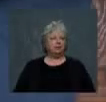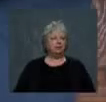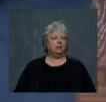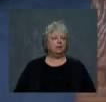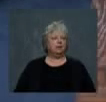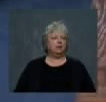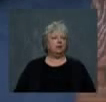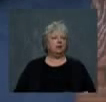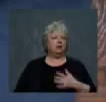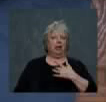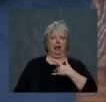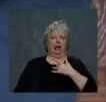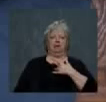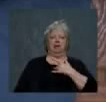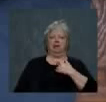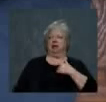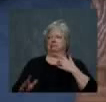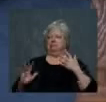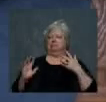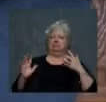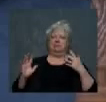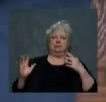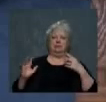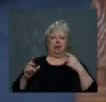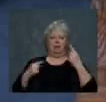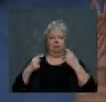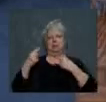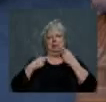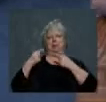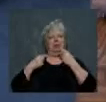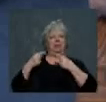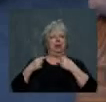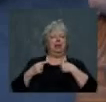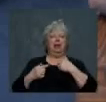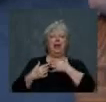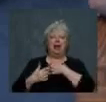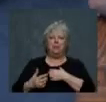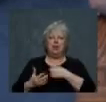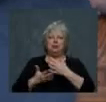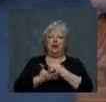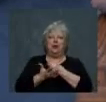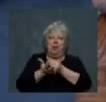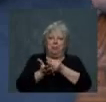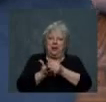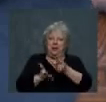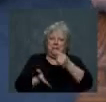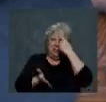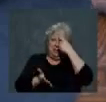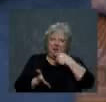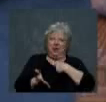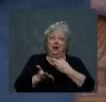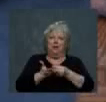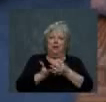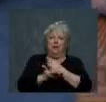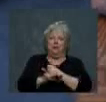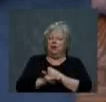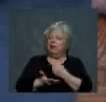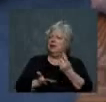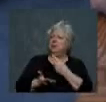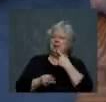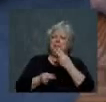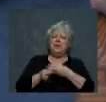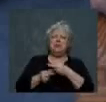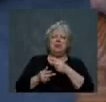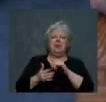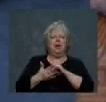Well, I feel like I've been roasted pretty good. I wish I did make the money that you think I do. Somebody mentioned the fact that when they